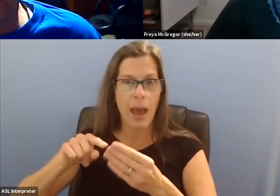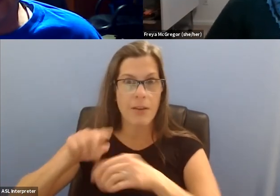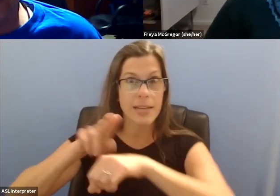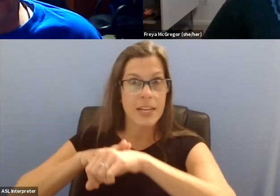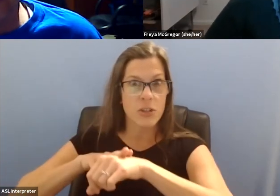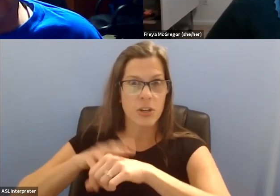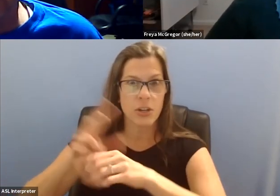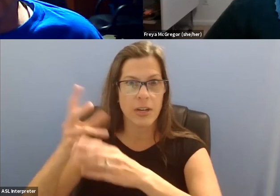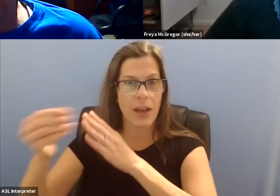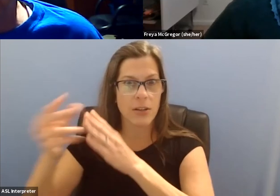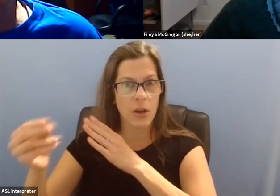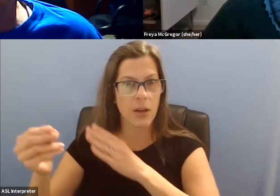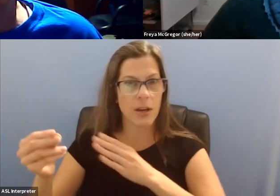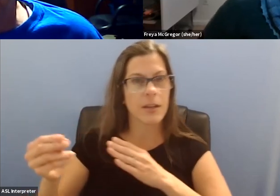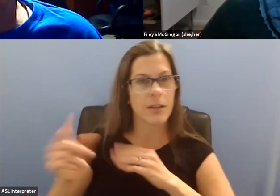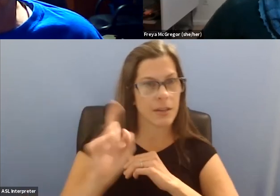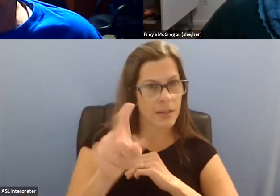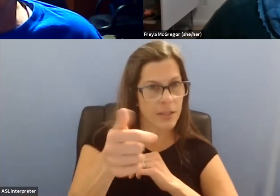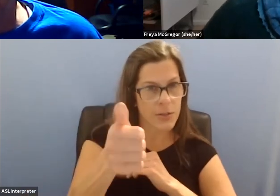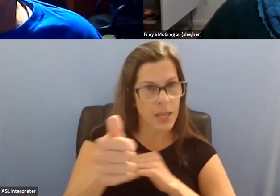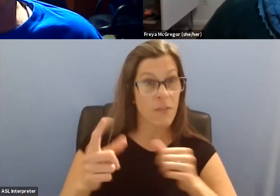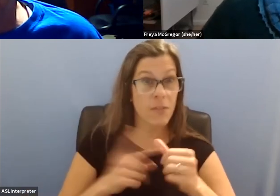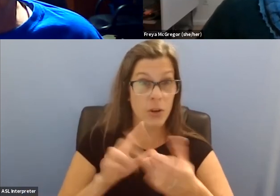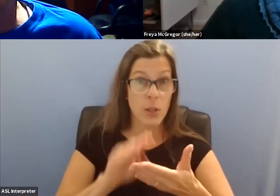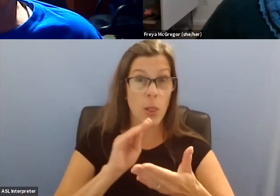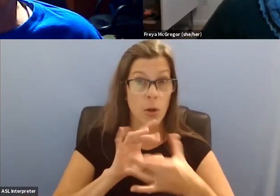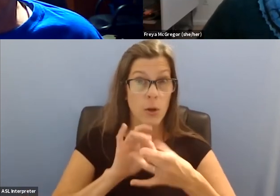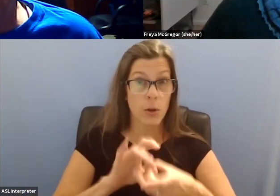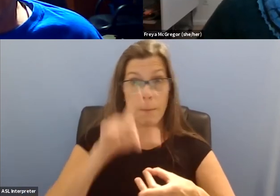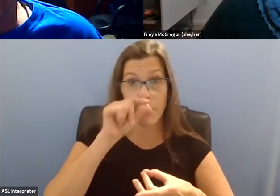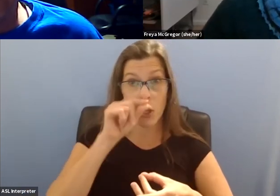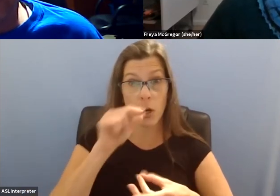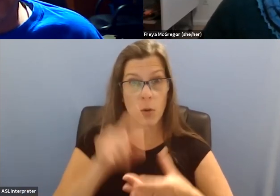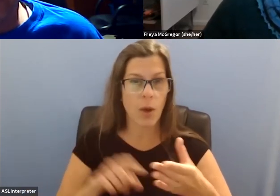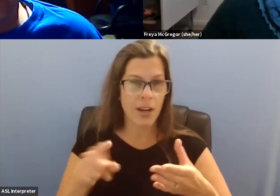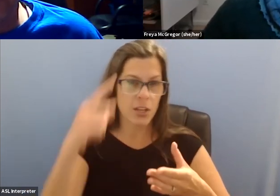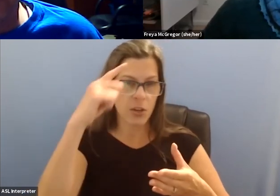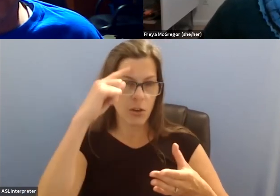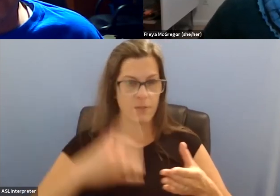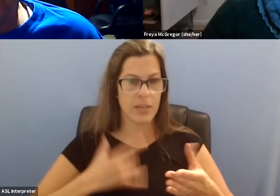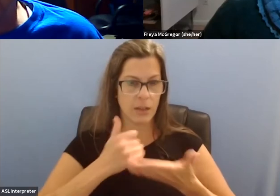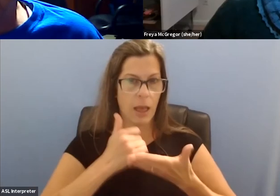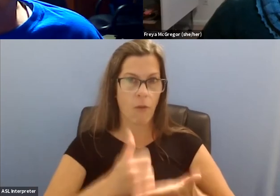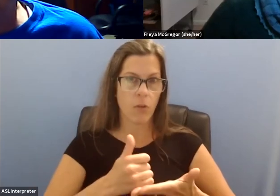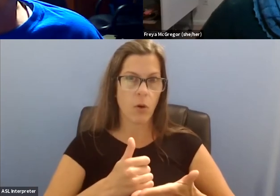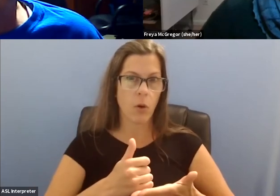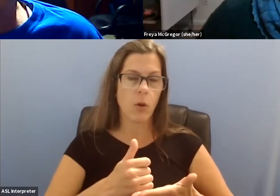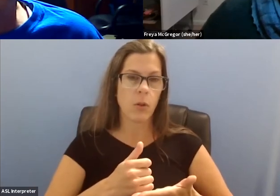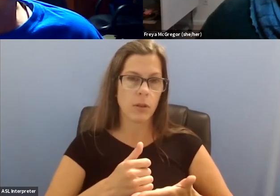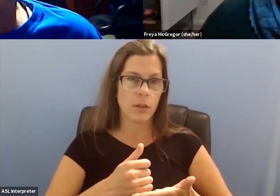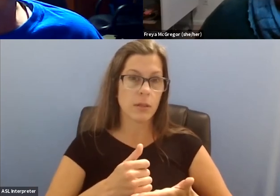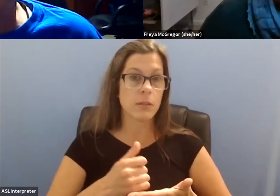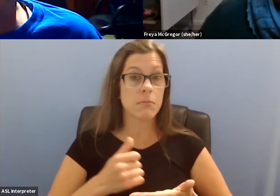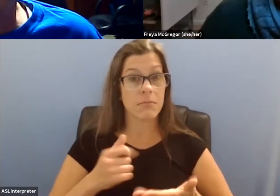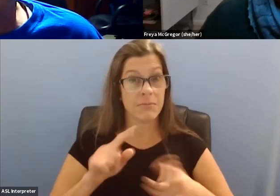would you, did, did you find helpful when you first were learning about birds and what kind of tools have you used with all the